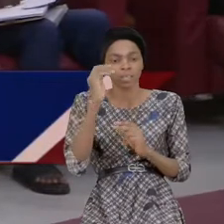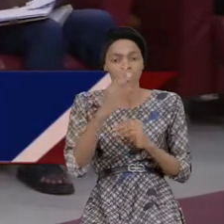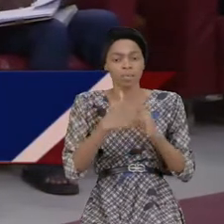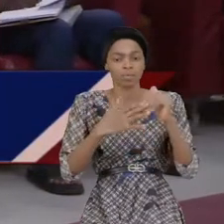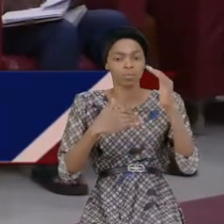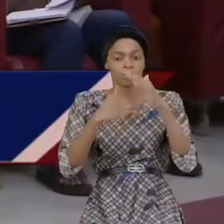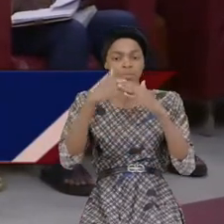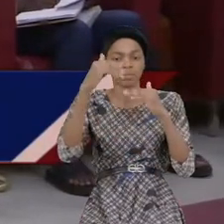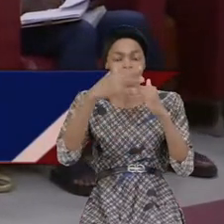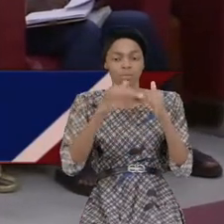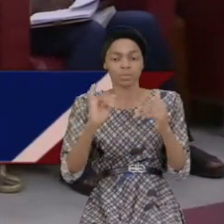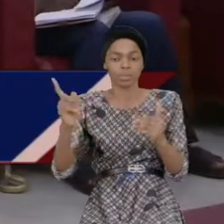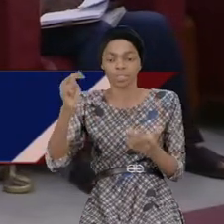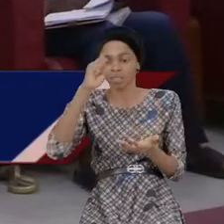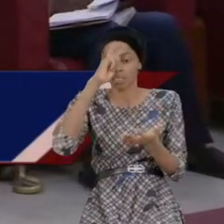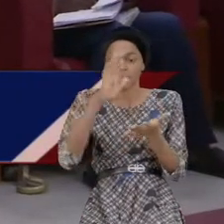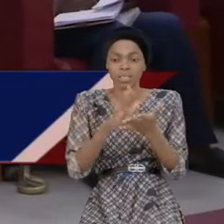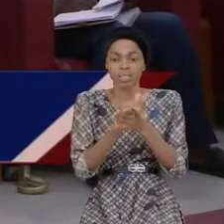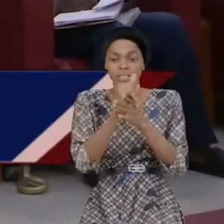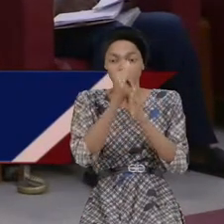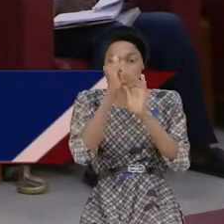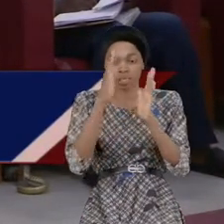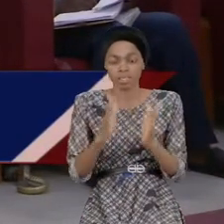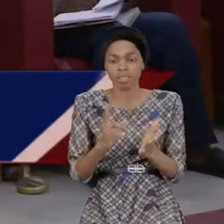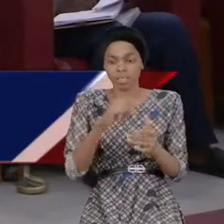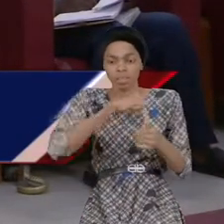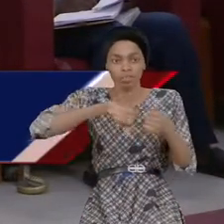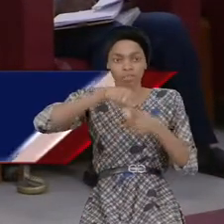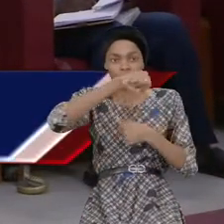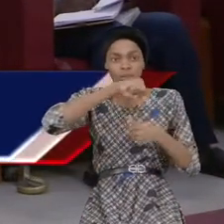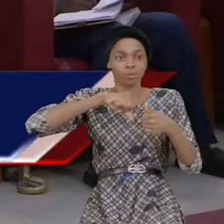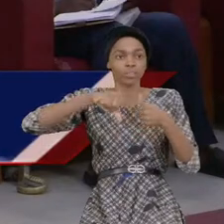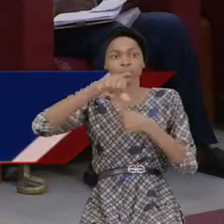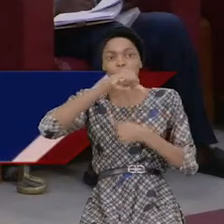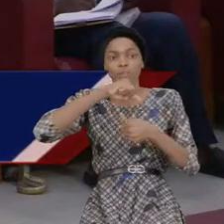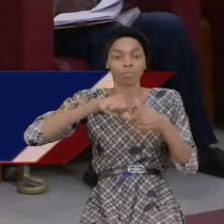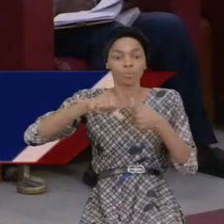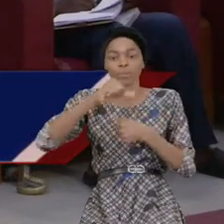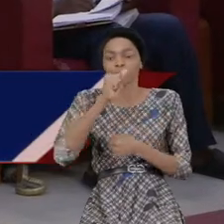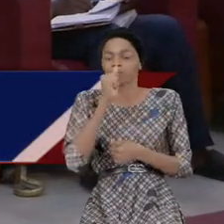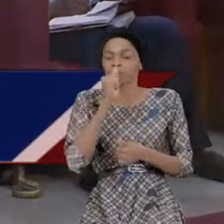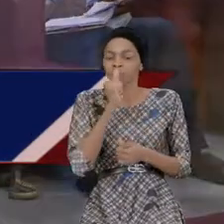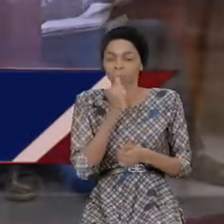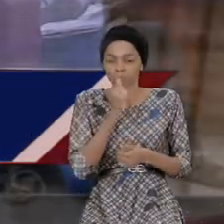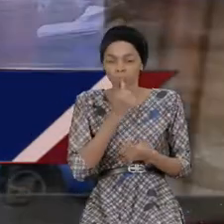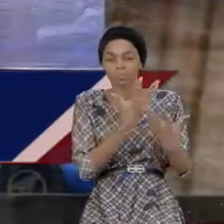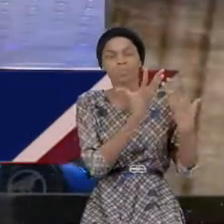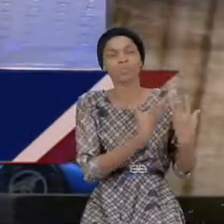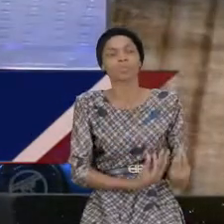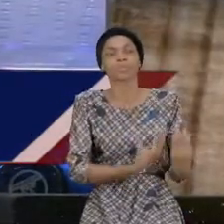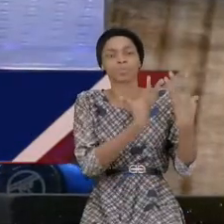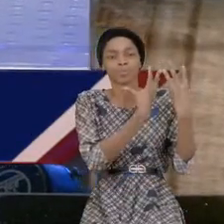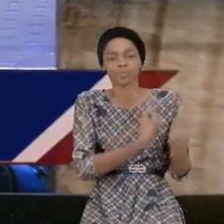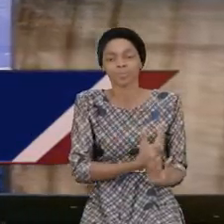building the saints' fellowship with long suffering and gentleness and